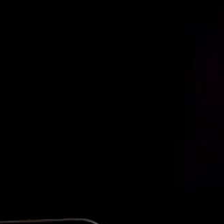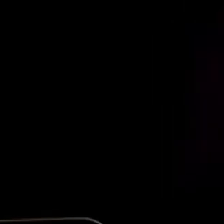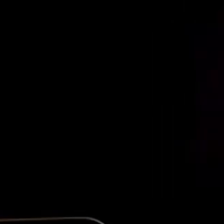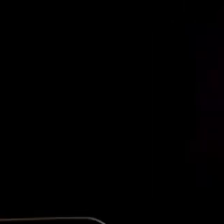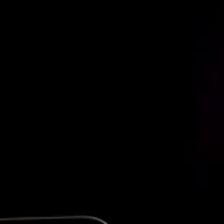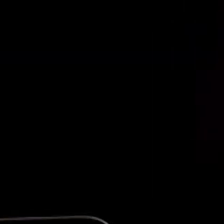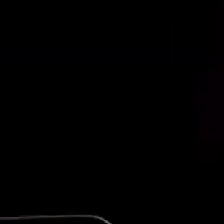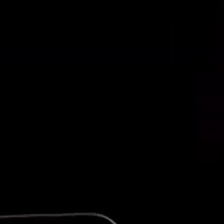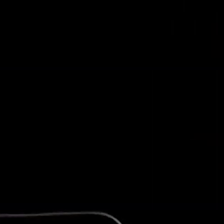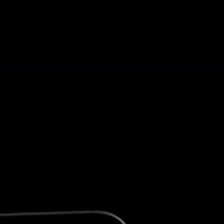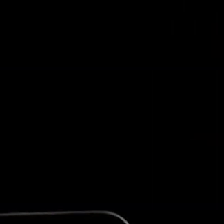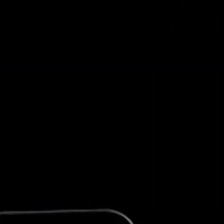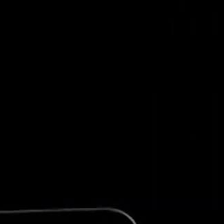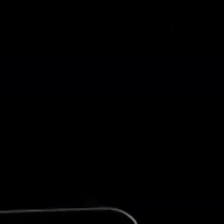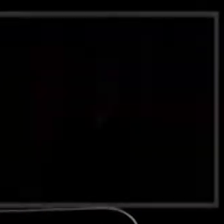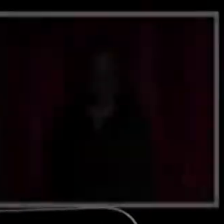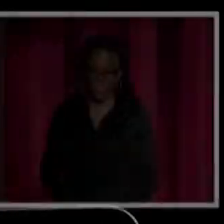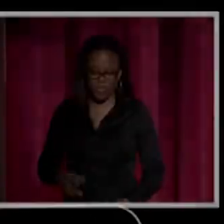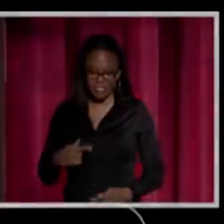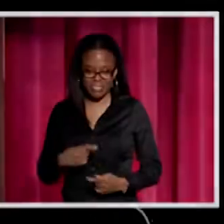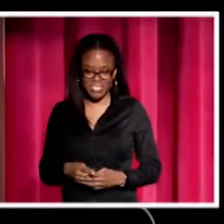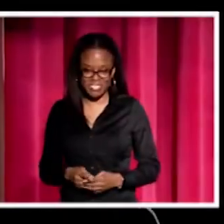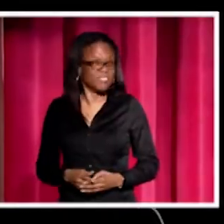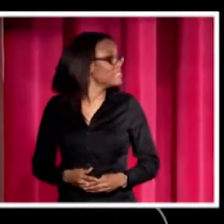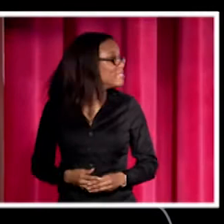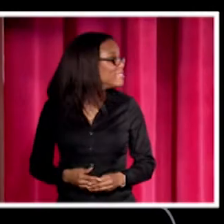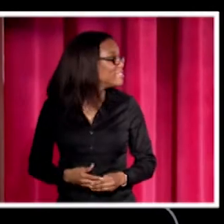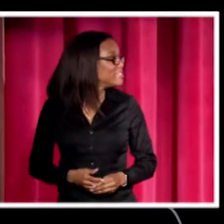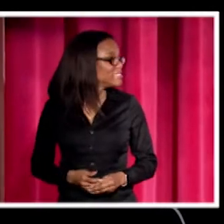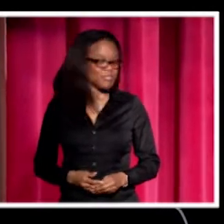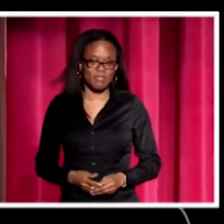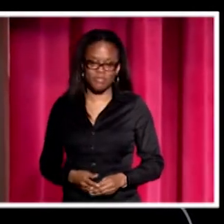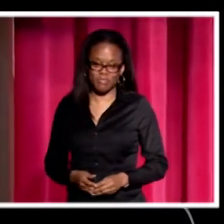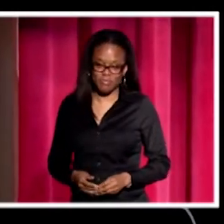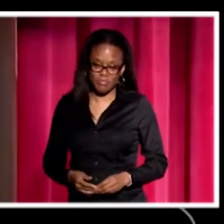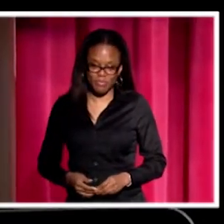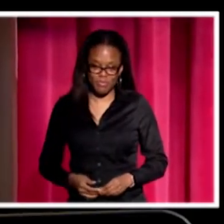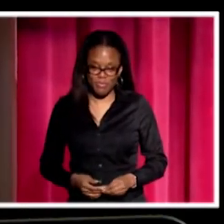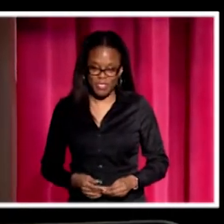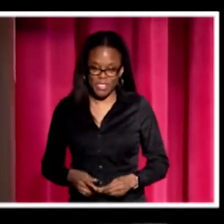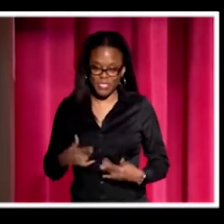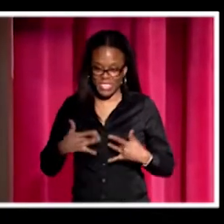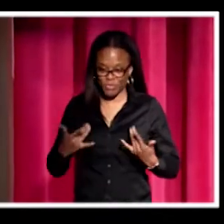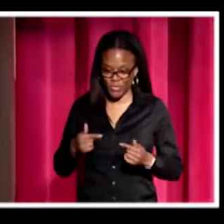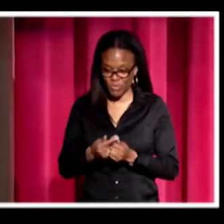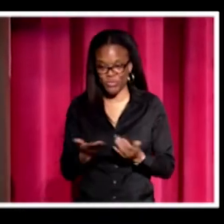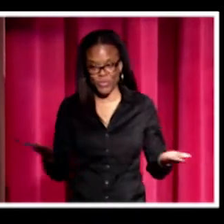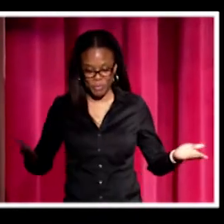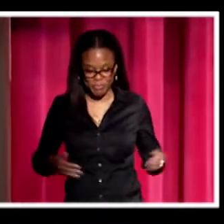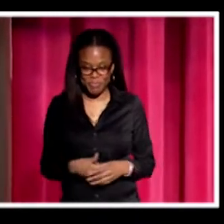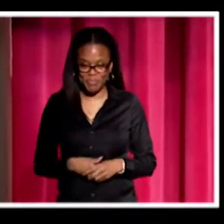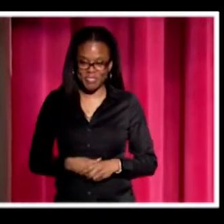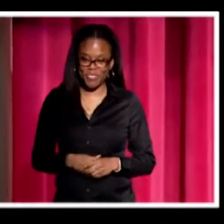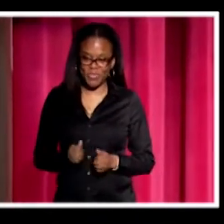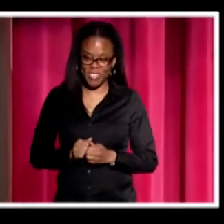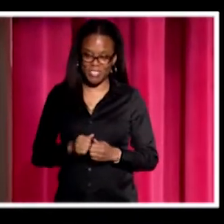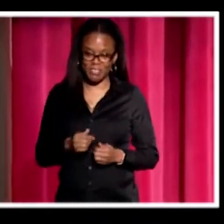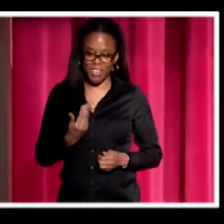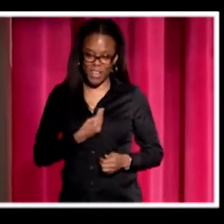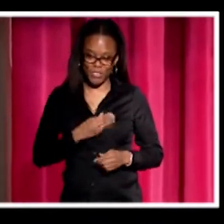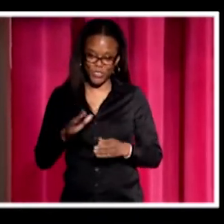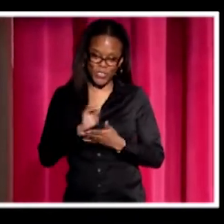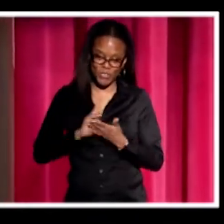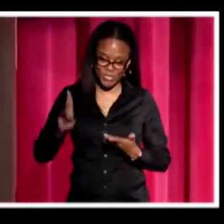Well, hello, Washington, D.C. Hello. Isn't it lovely to be here at our university,